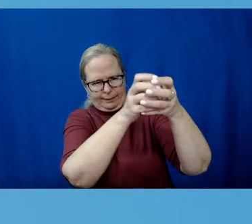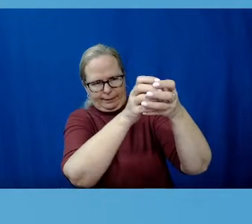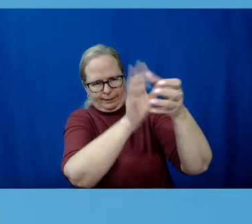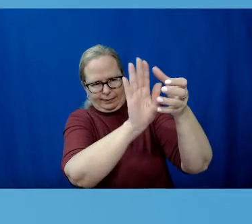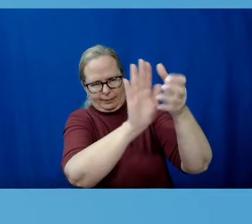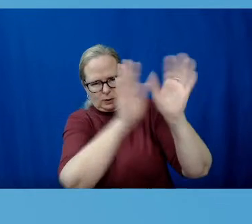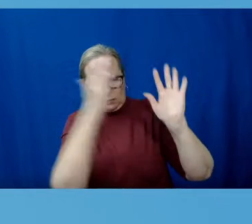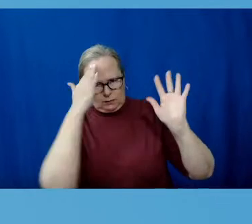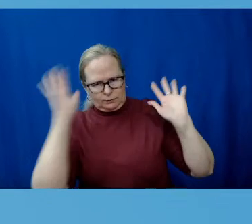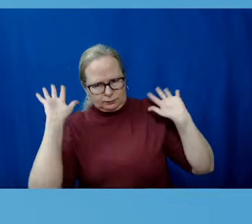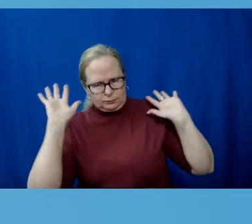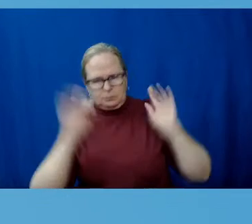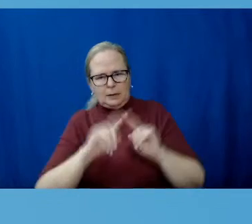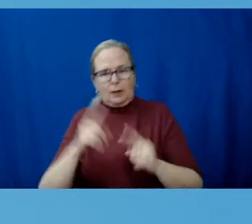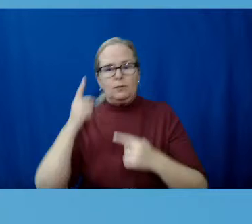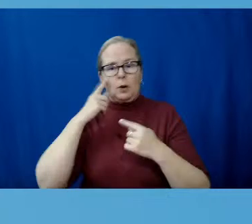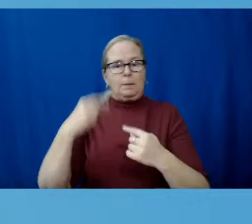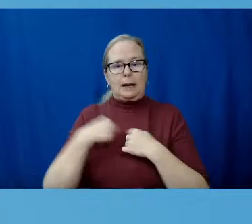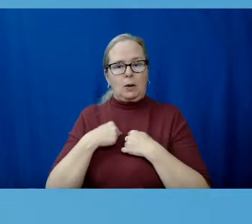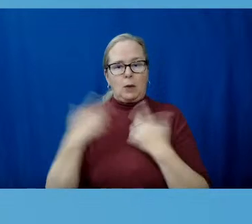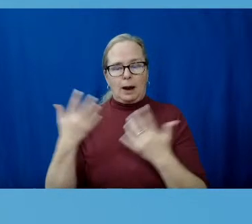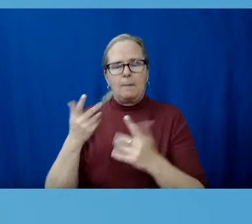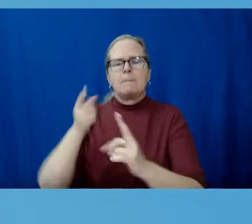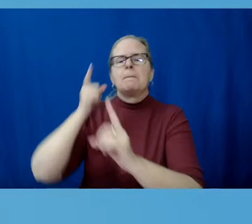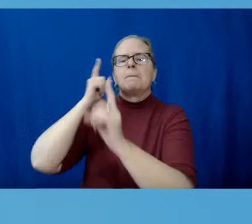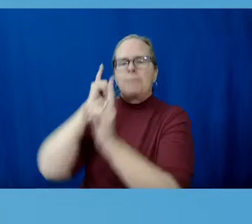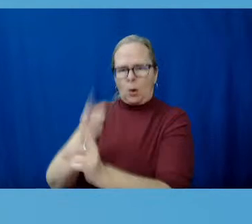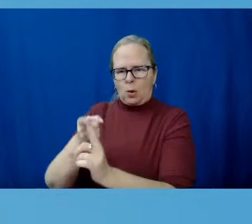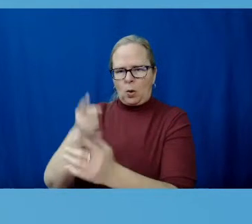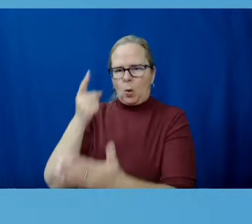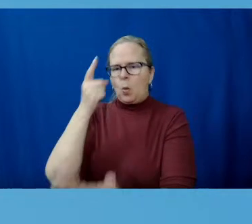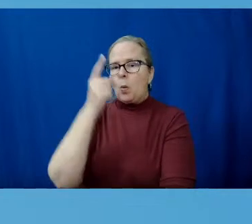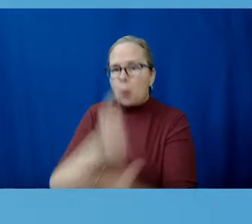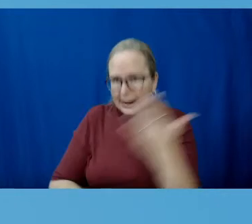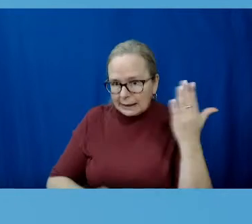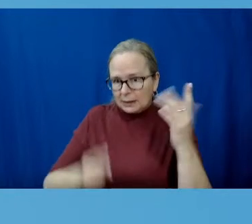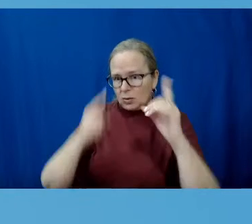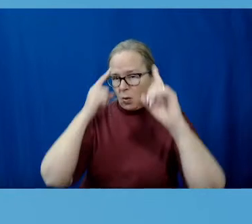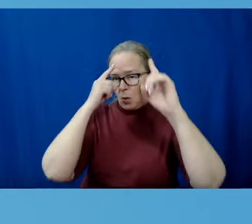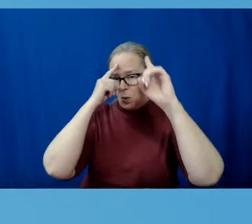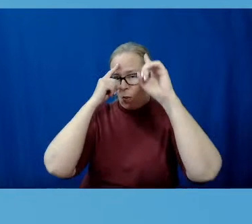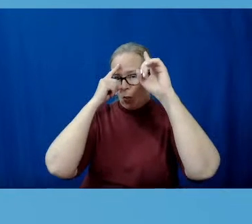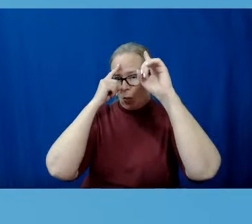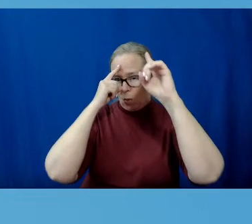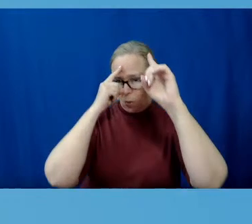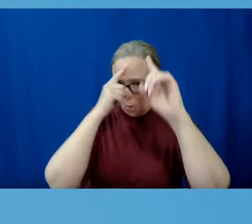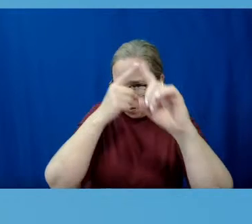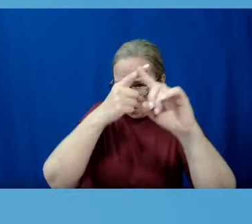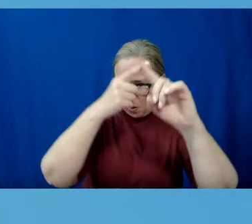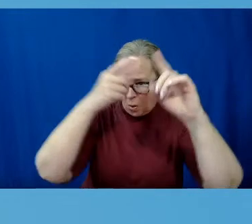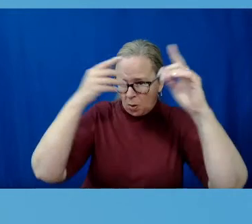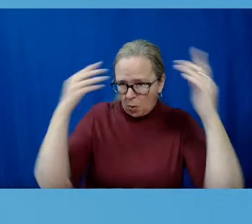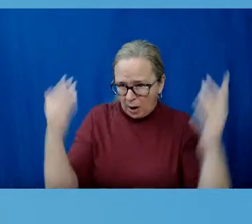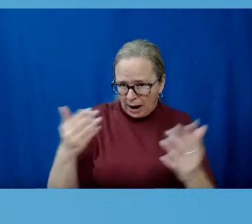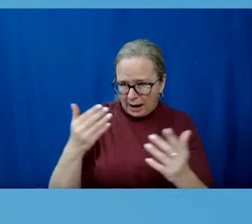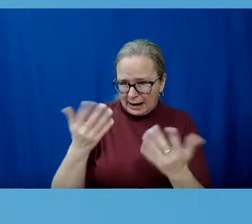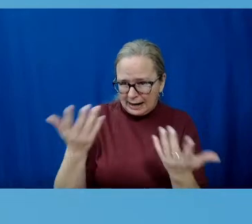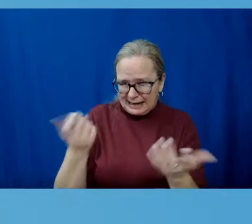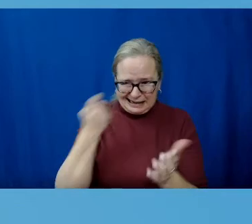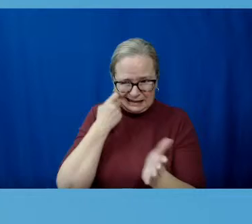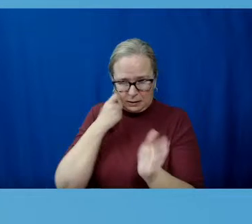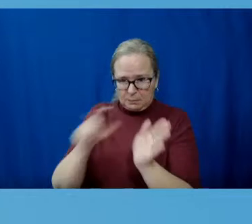study published in The Lancet that showed that the economics of a sick population